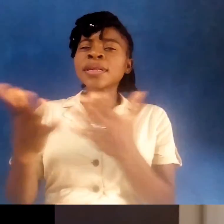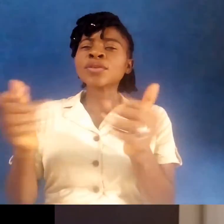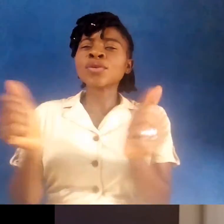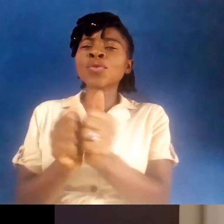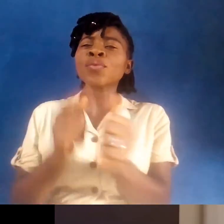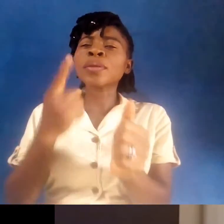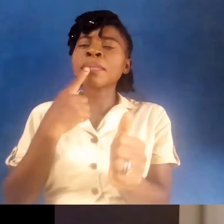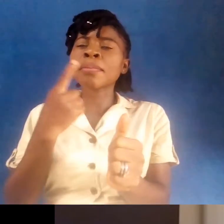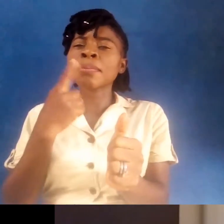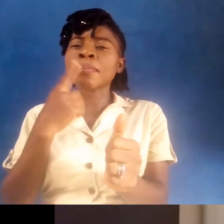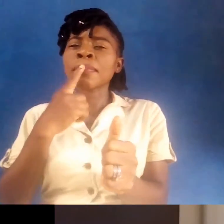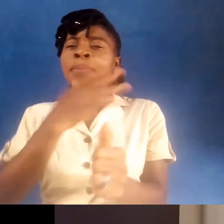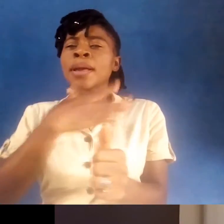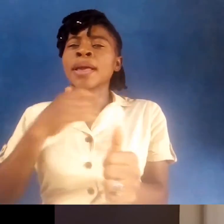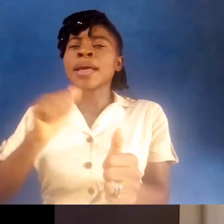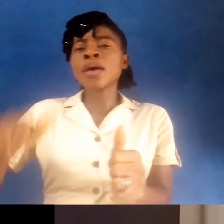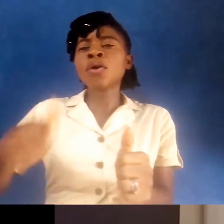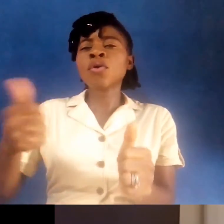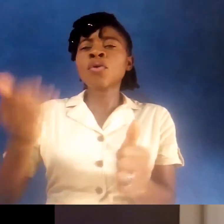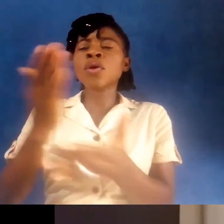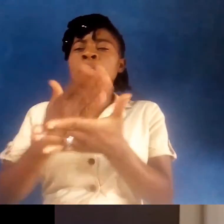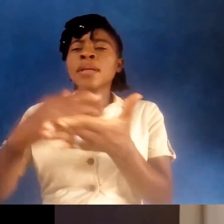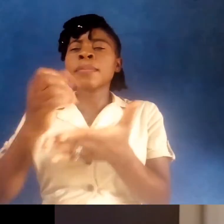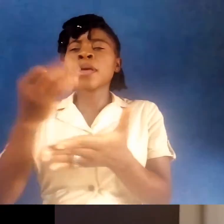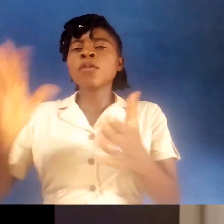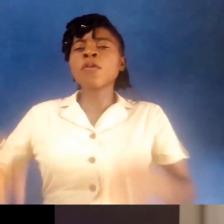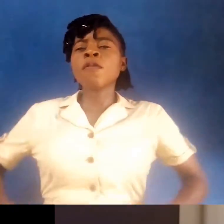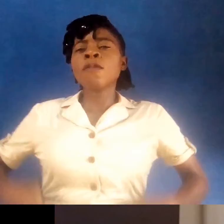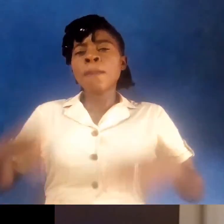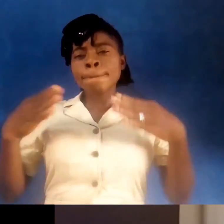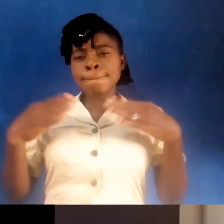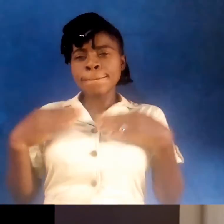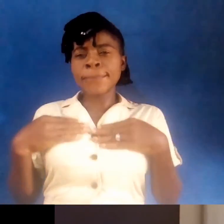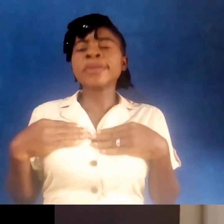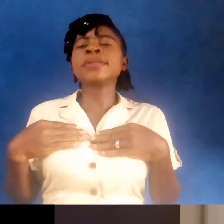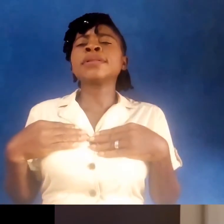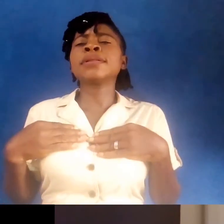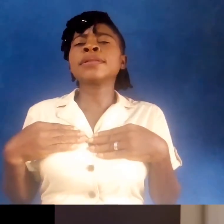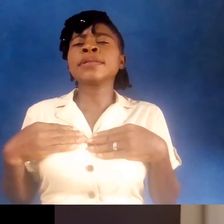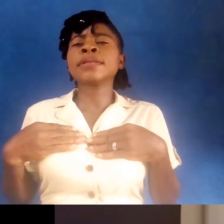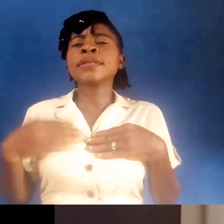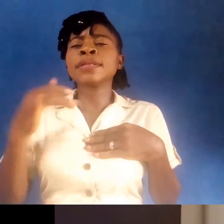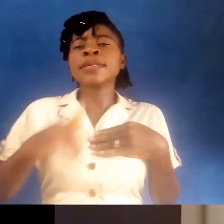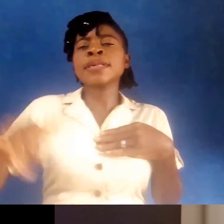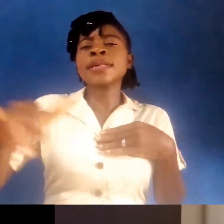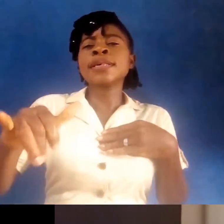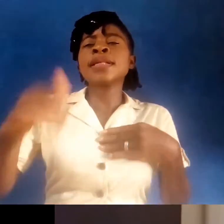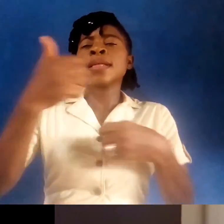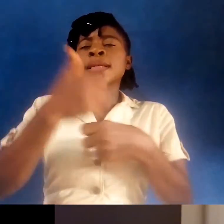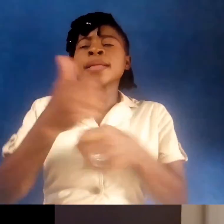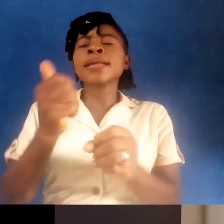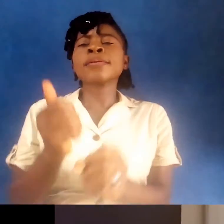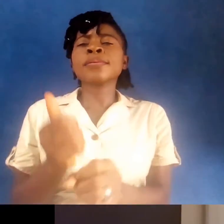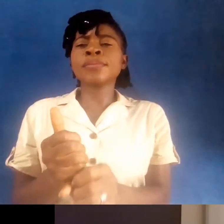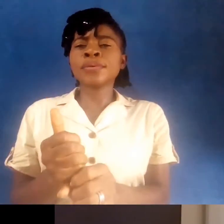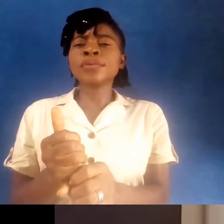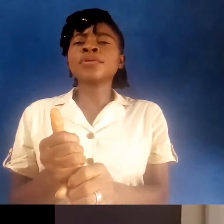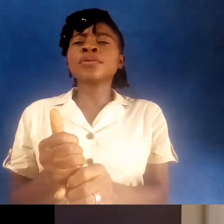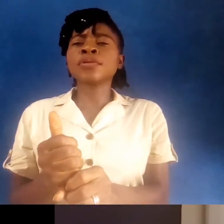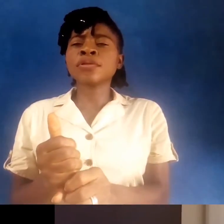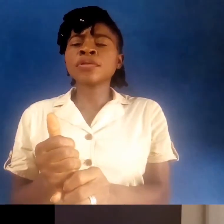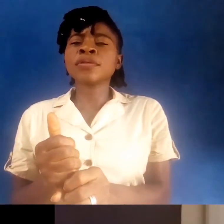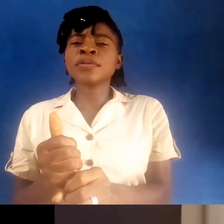and other parts of the body, which co-occur with the signs that they produce. They do